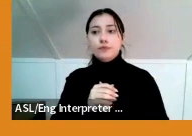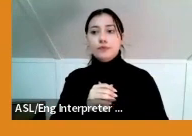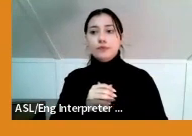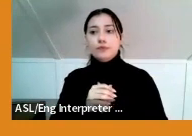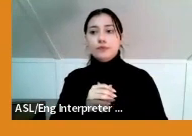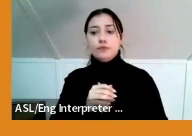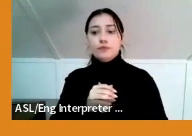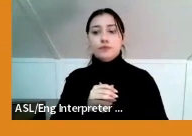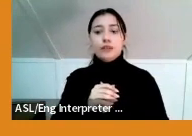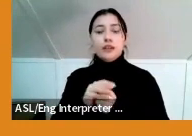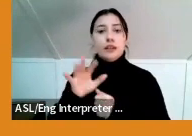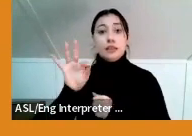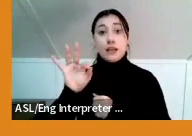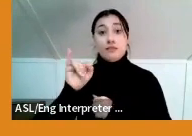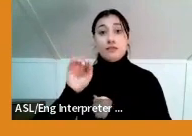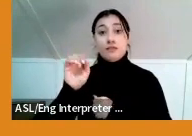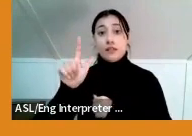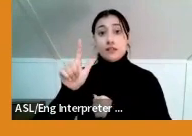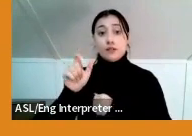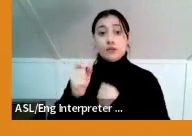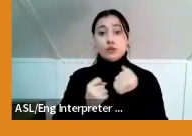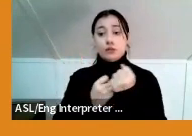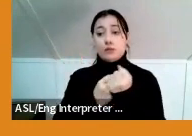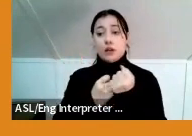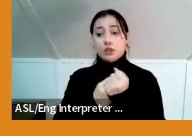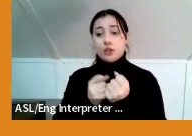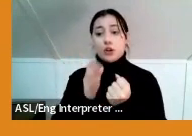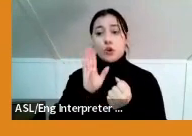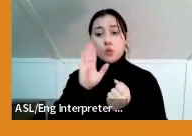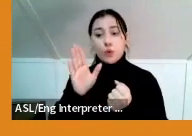on behalf of the sponsored organization,